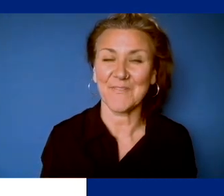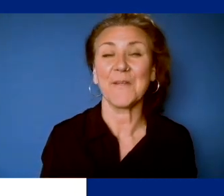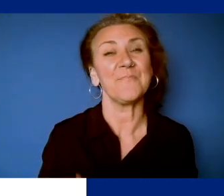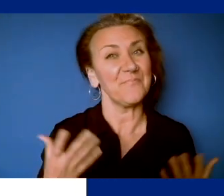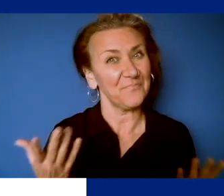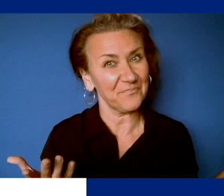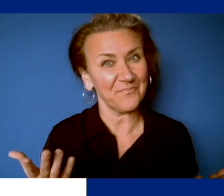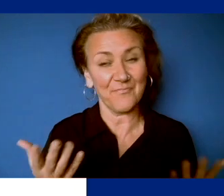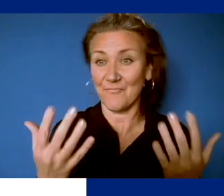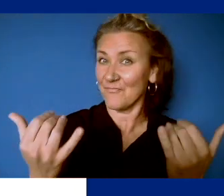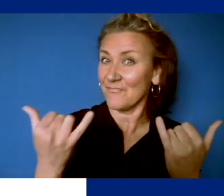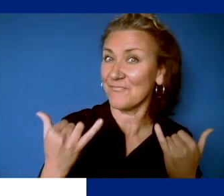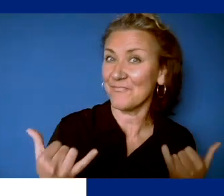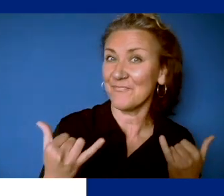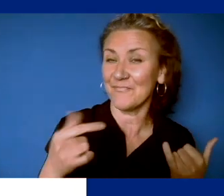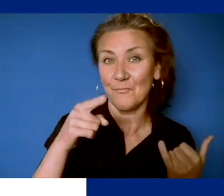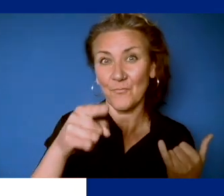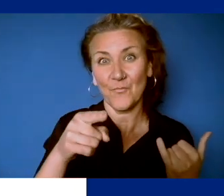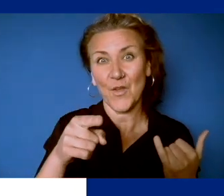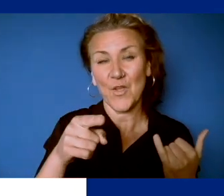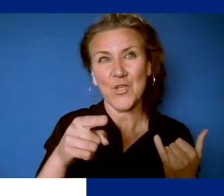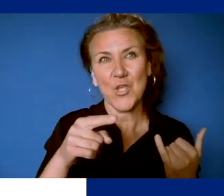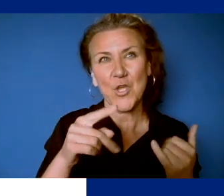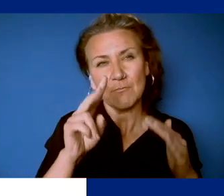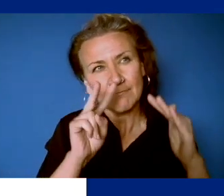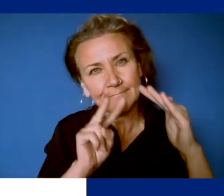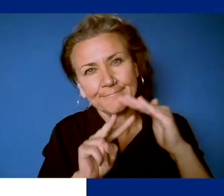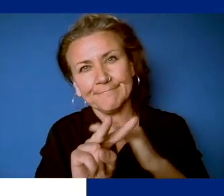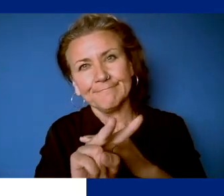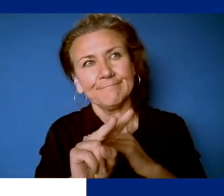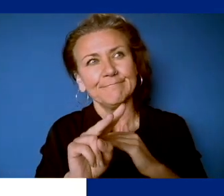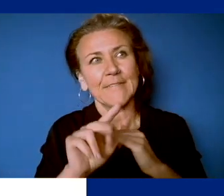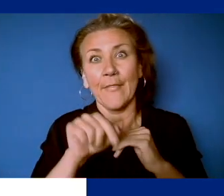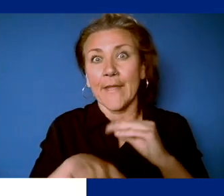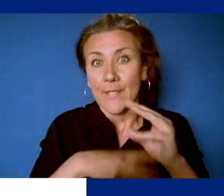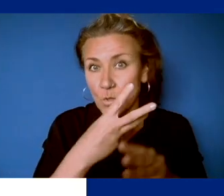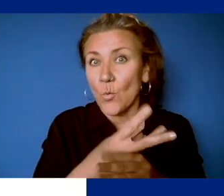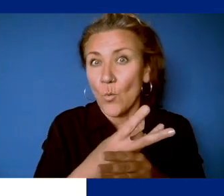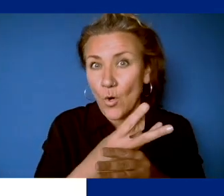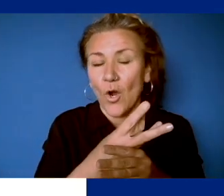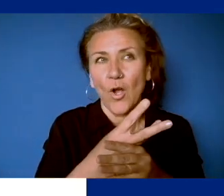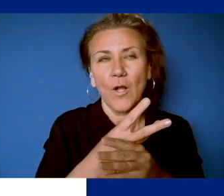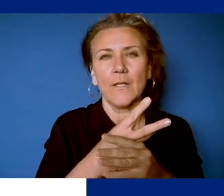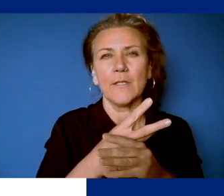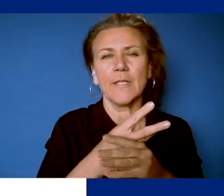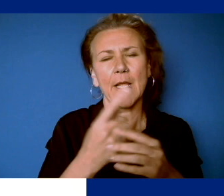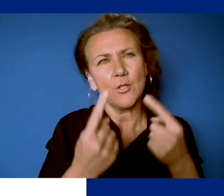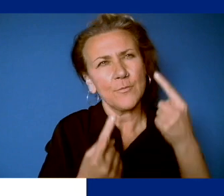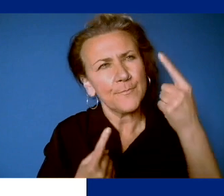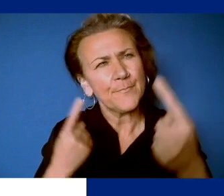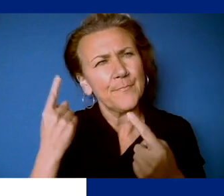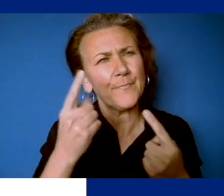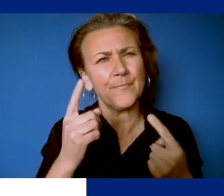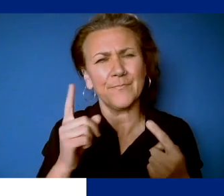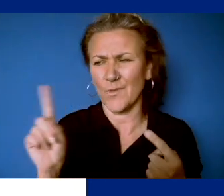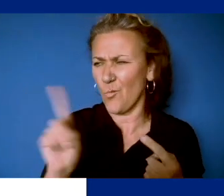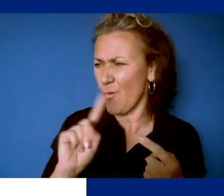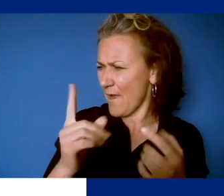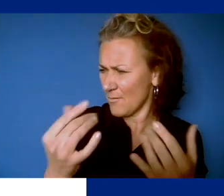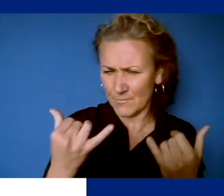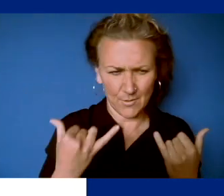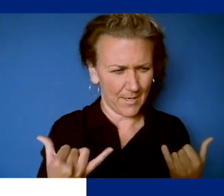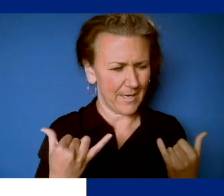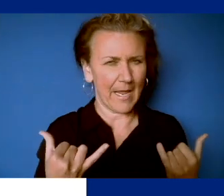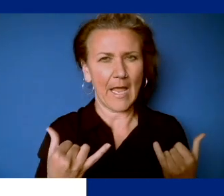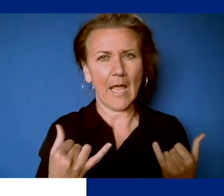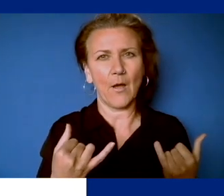So as you move towards your world, and as you think about where we